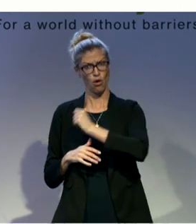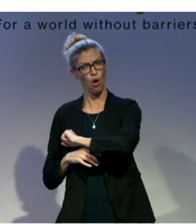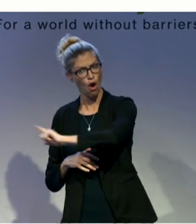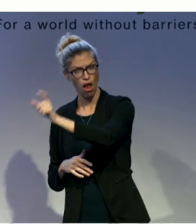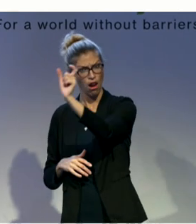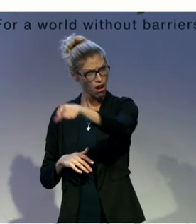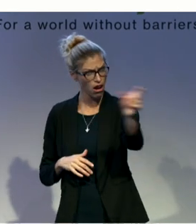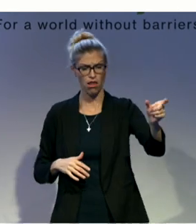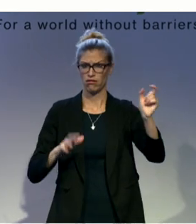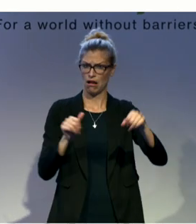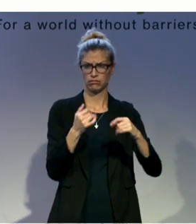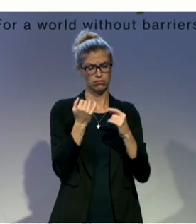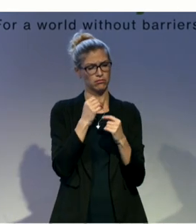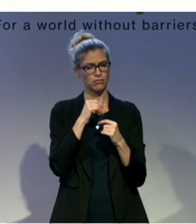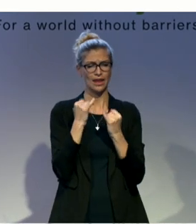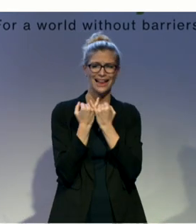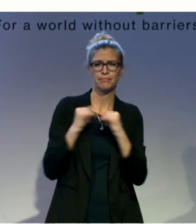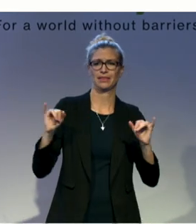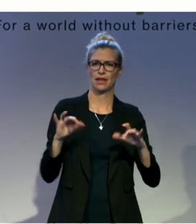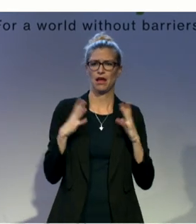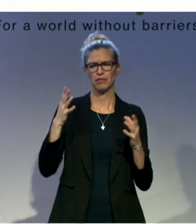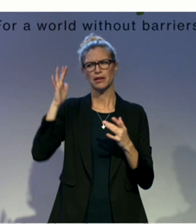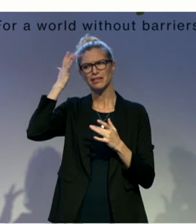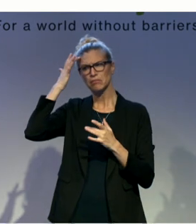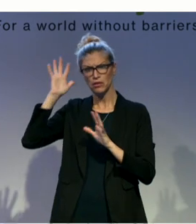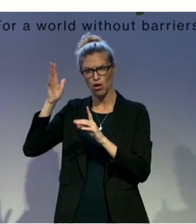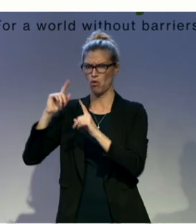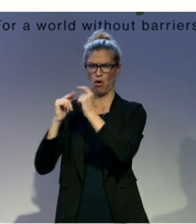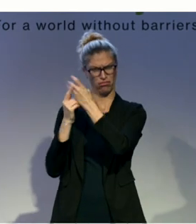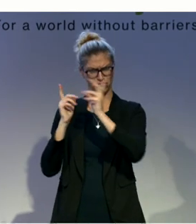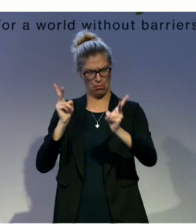just about people with intellectual disabilities.